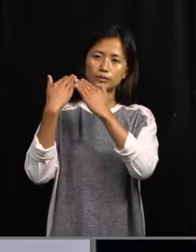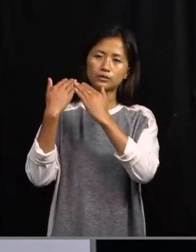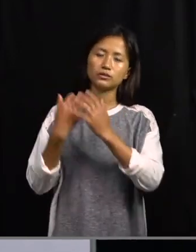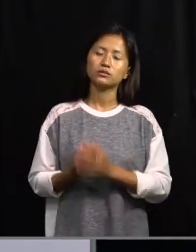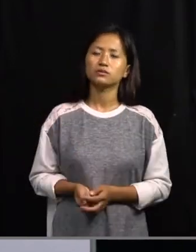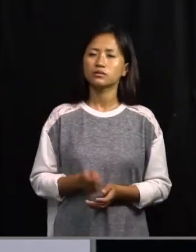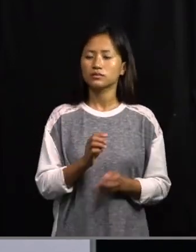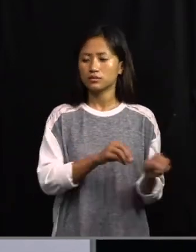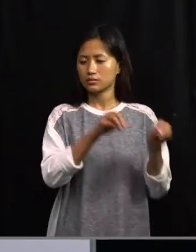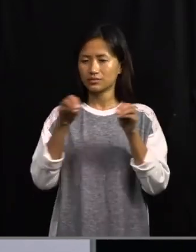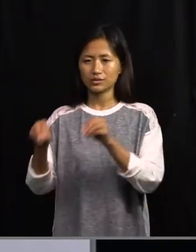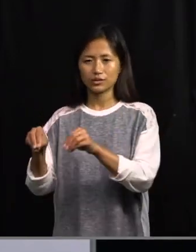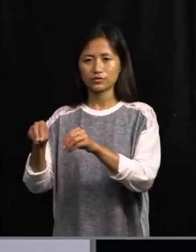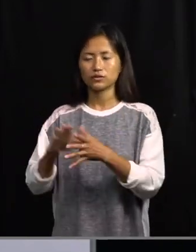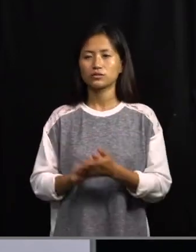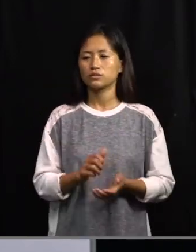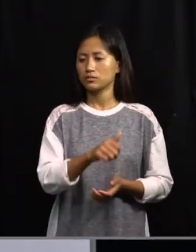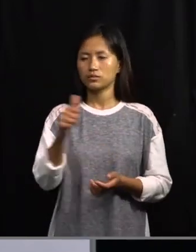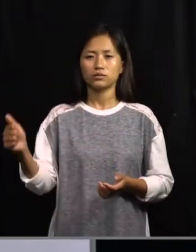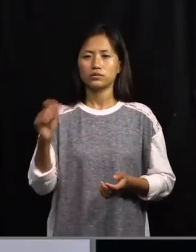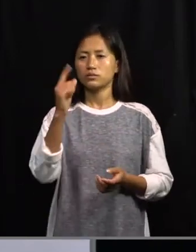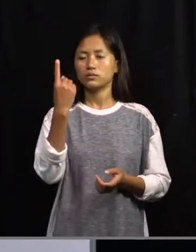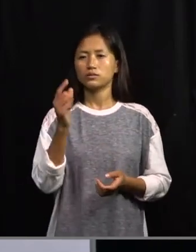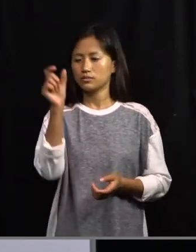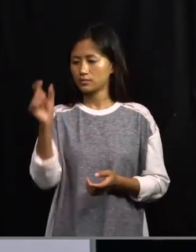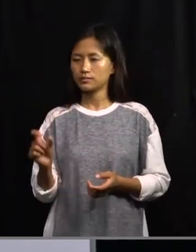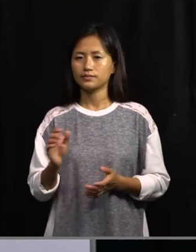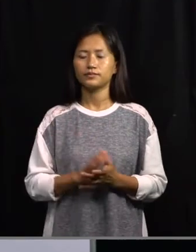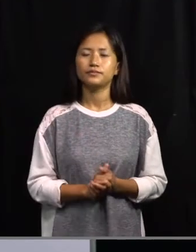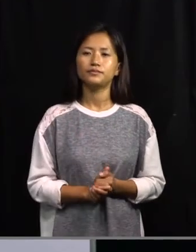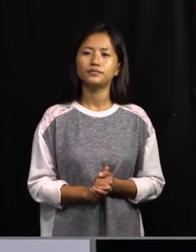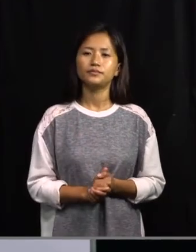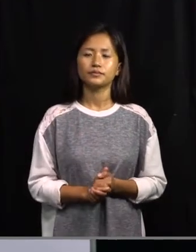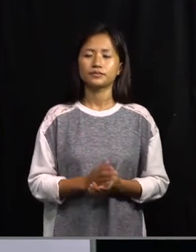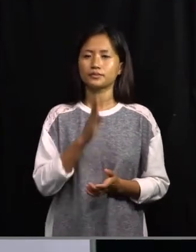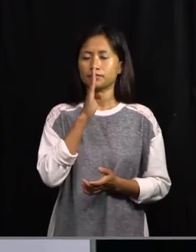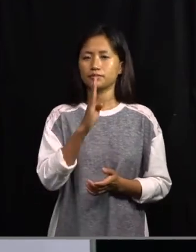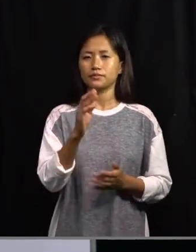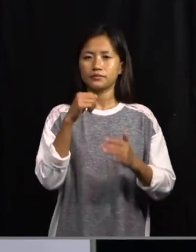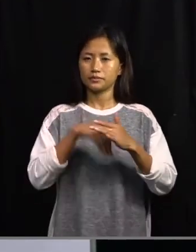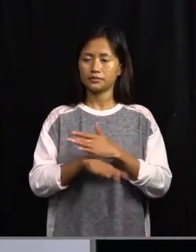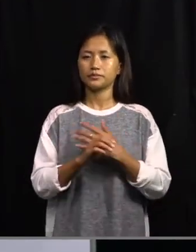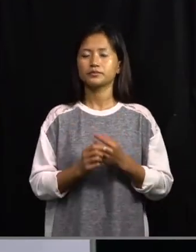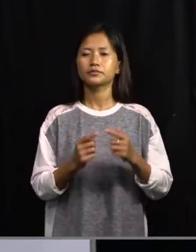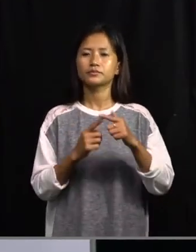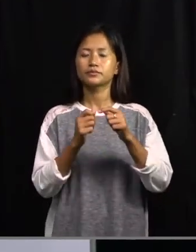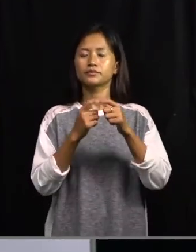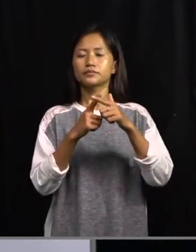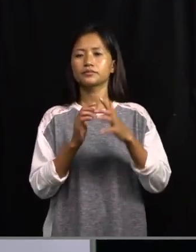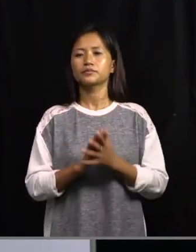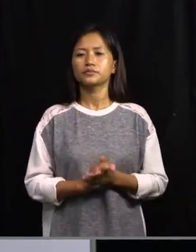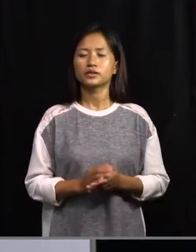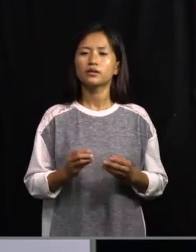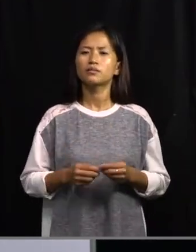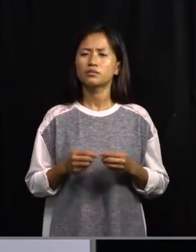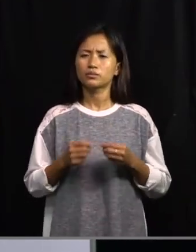be shifted to somebody else. That's why it is called indirect tax. Suppose I am a producer. In